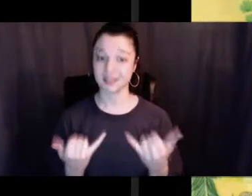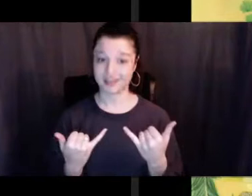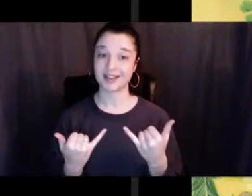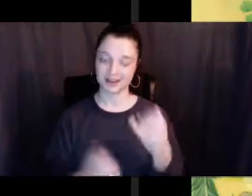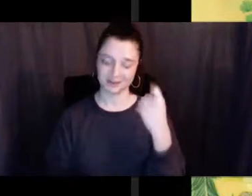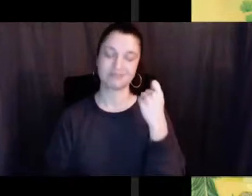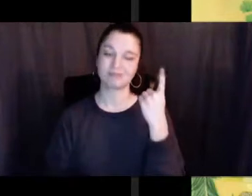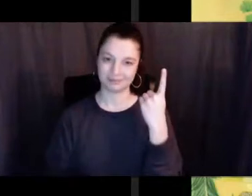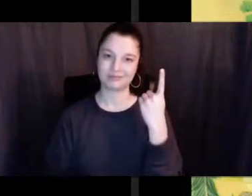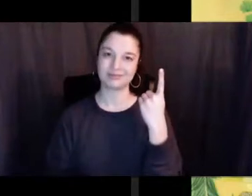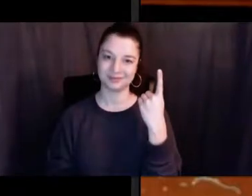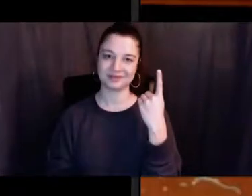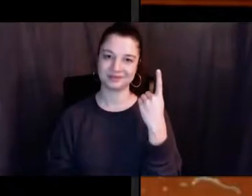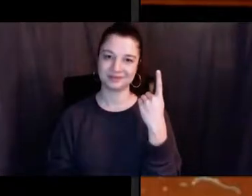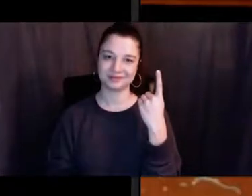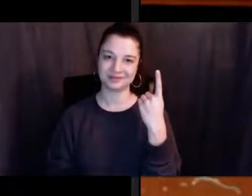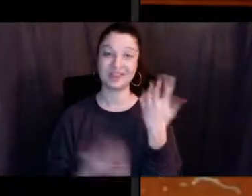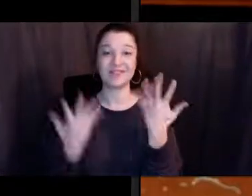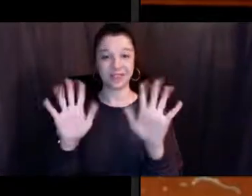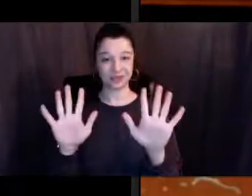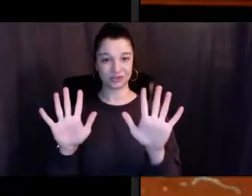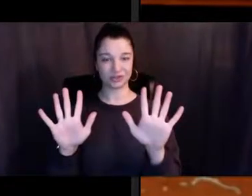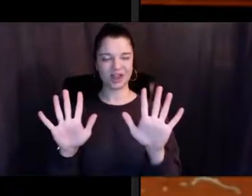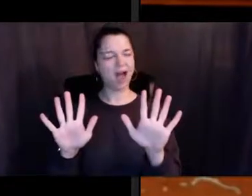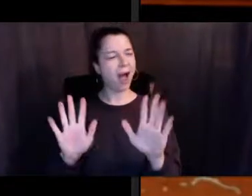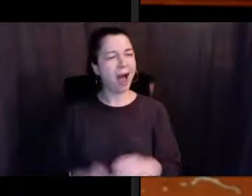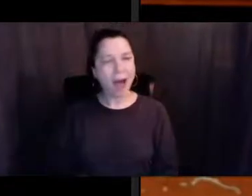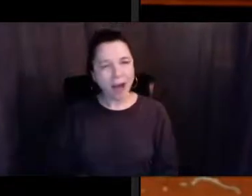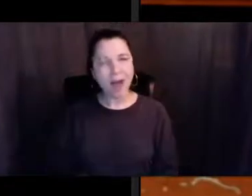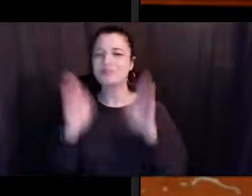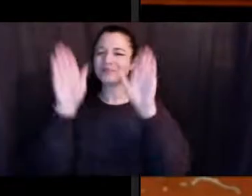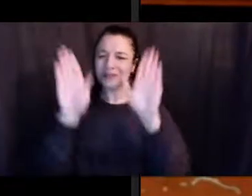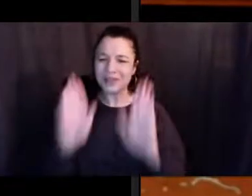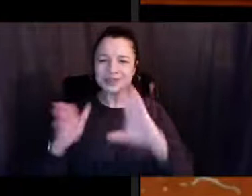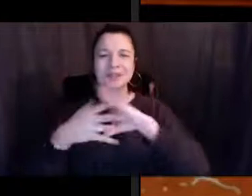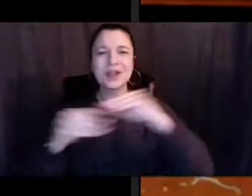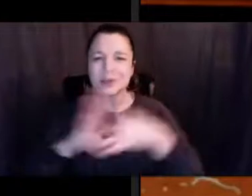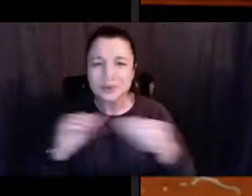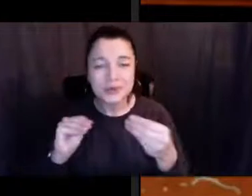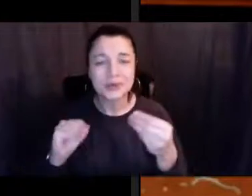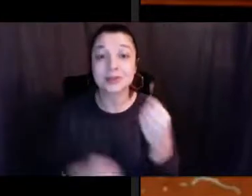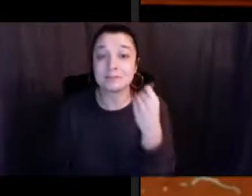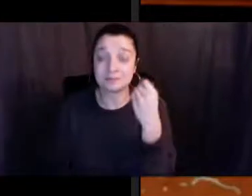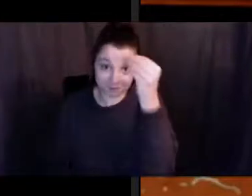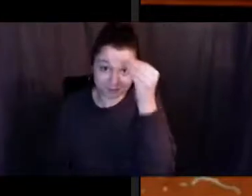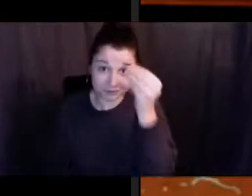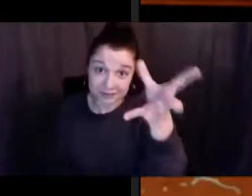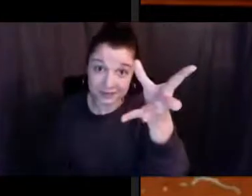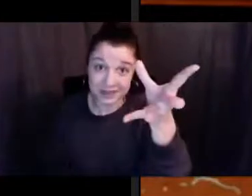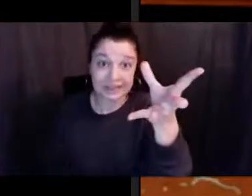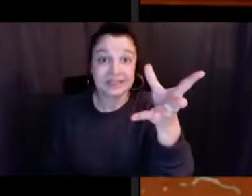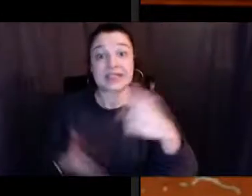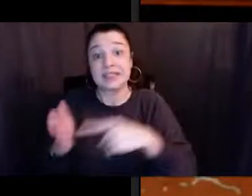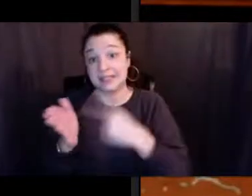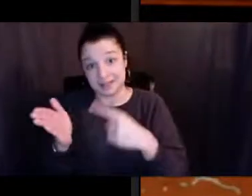The end. What a fantastic story. Because what this story tells us is even though we don't know